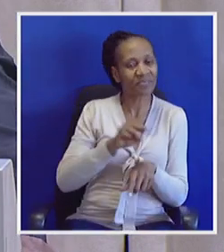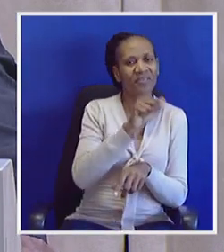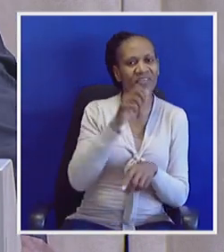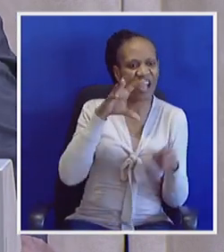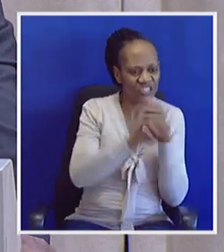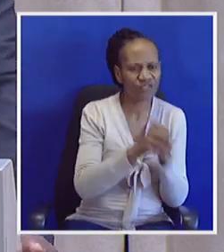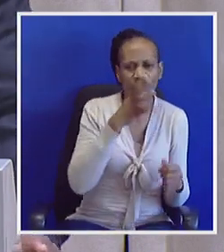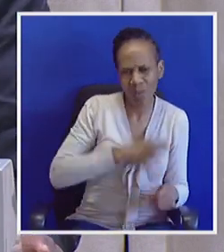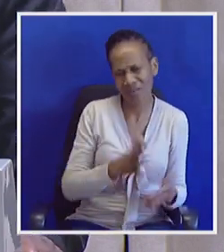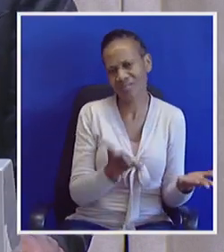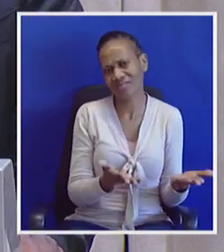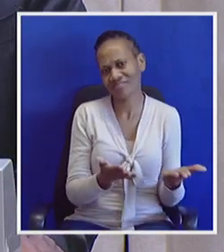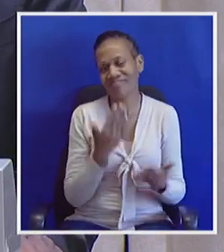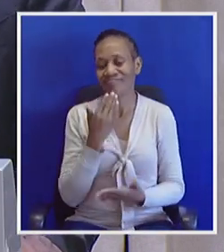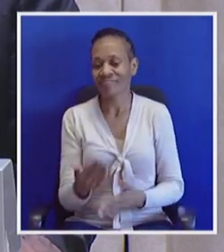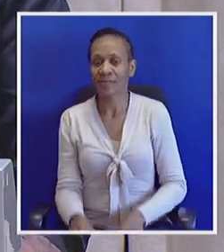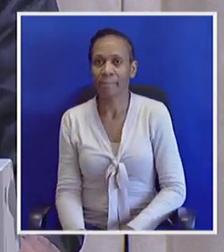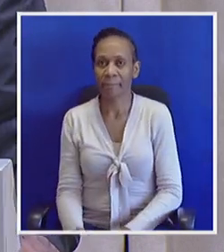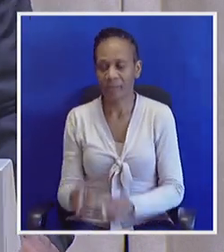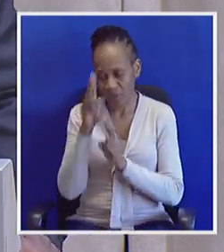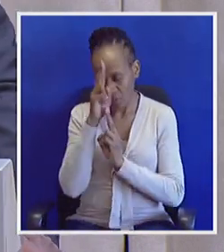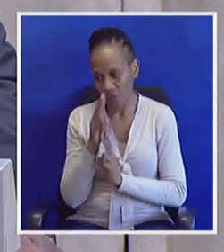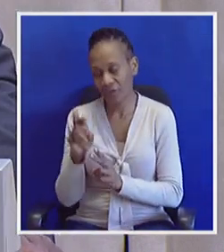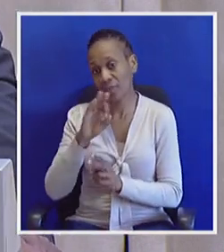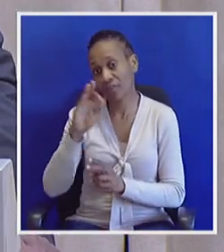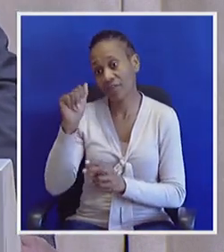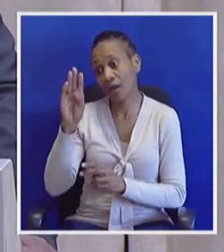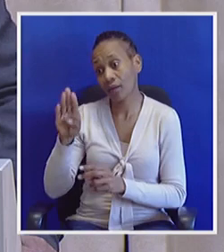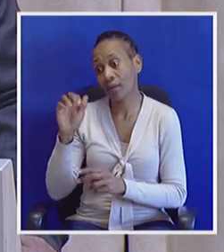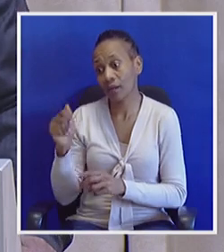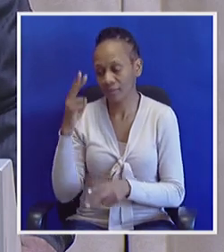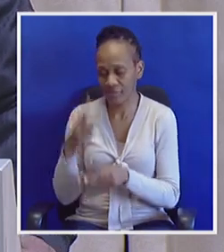very much. Thank you, sir. The Honorable Faba, you are the last.